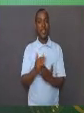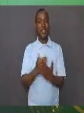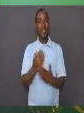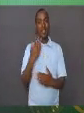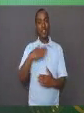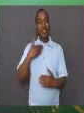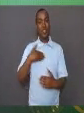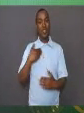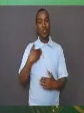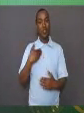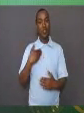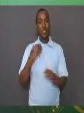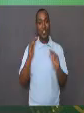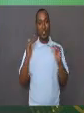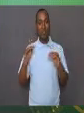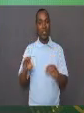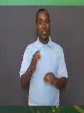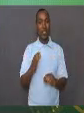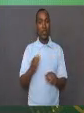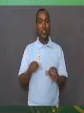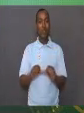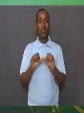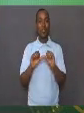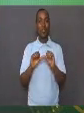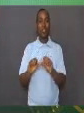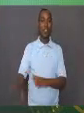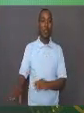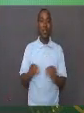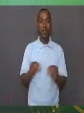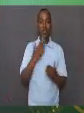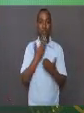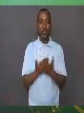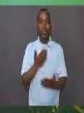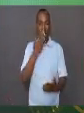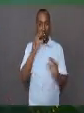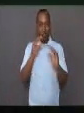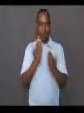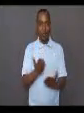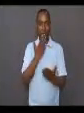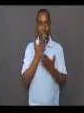Until next time, thank you, students. Thank you, teacher.